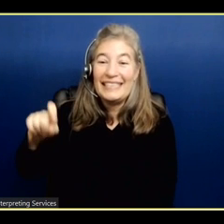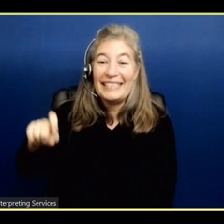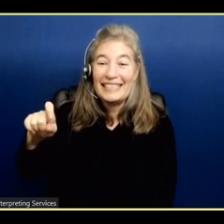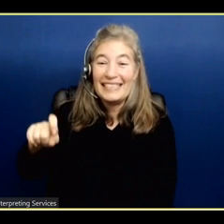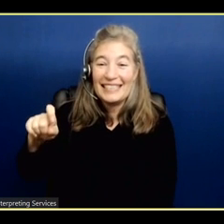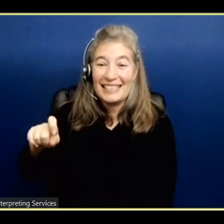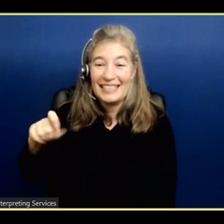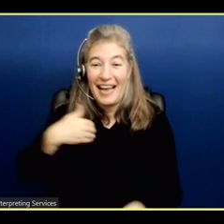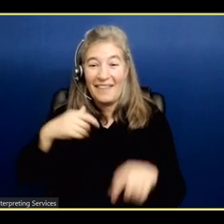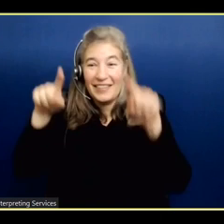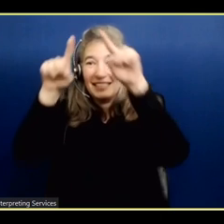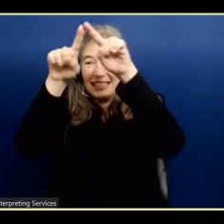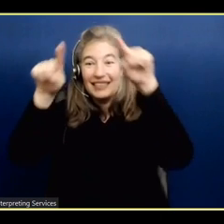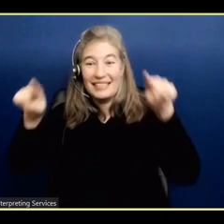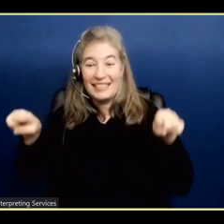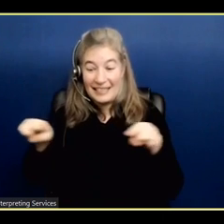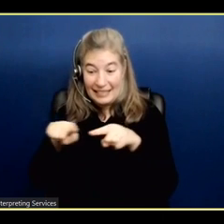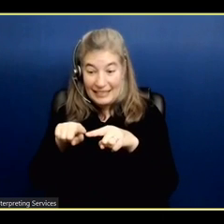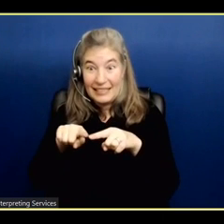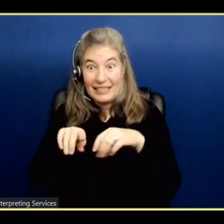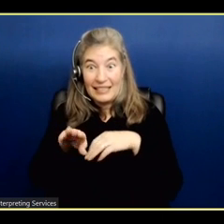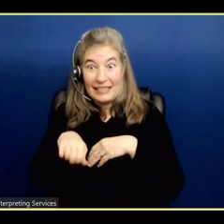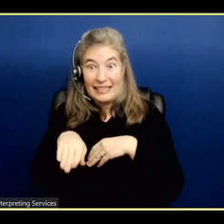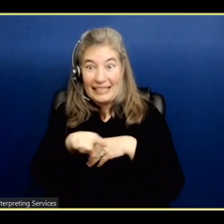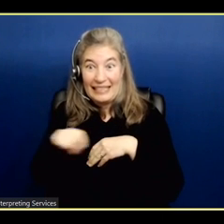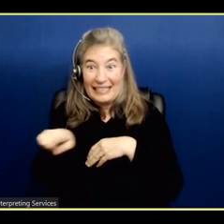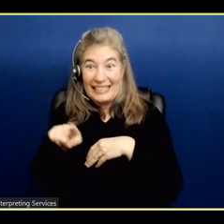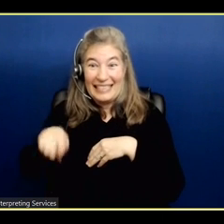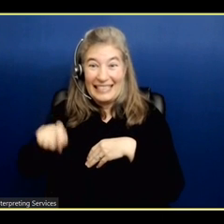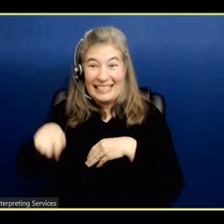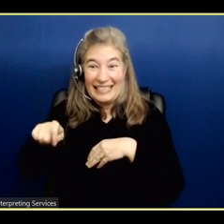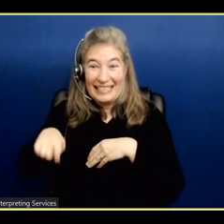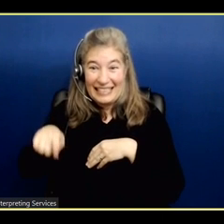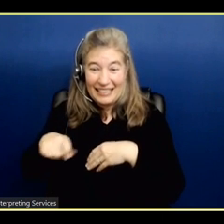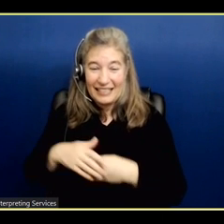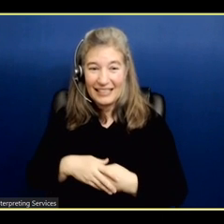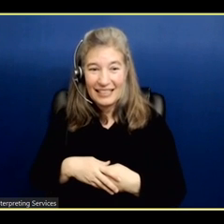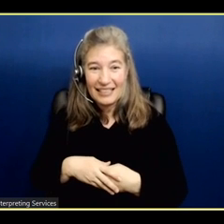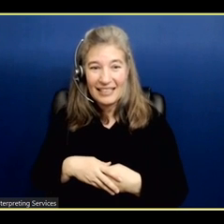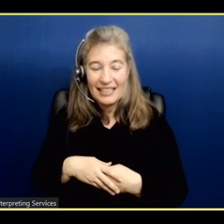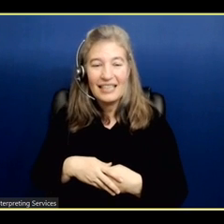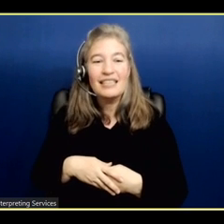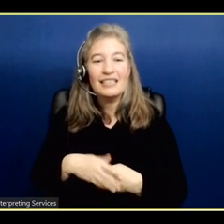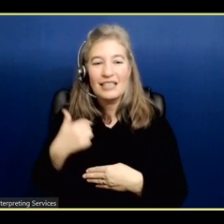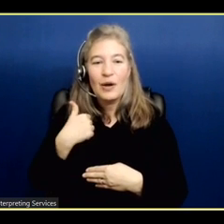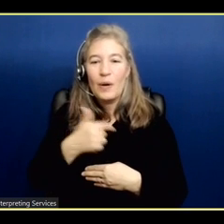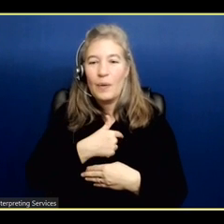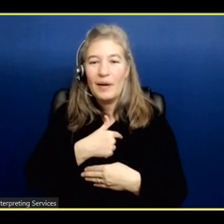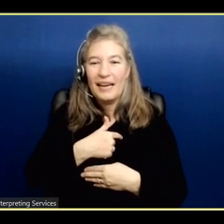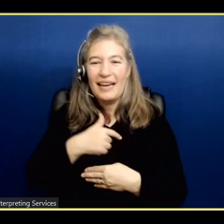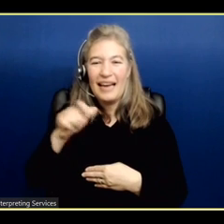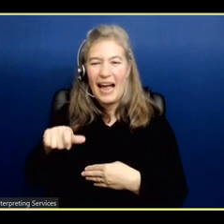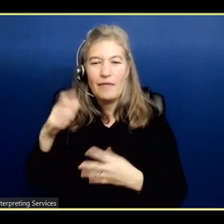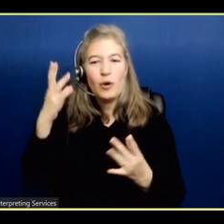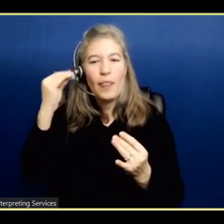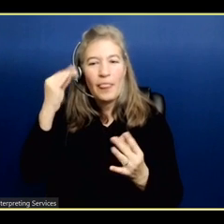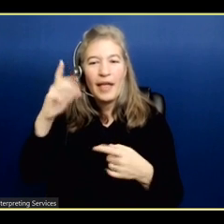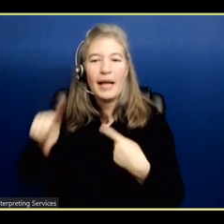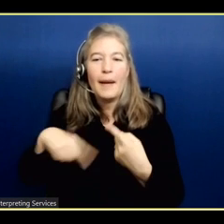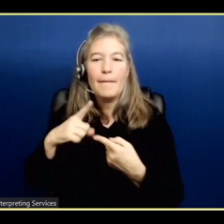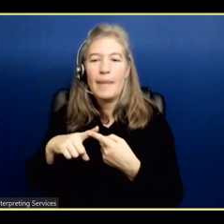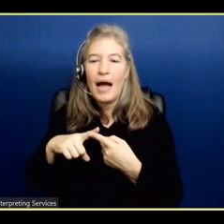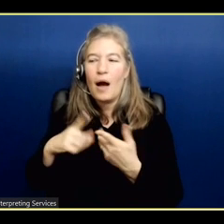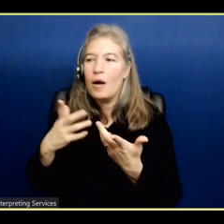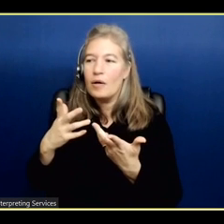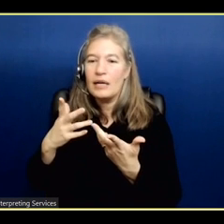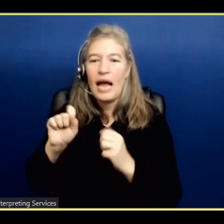pyramid and often provide all of the other components, right? Community, even if it's